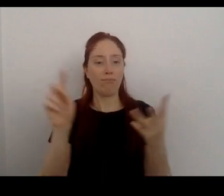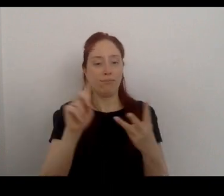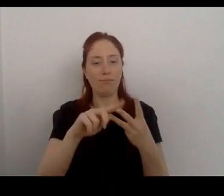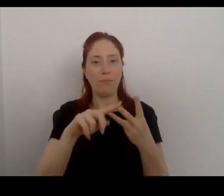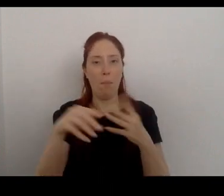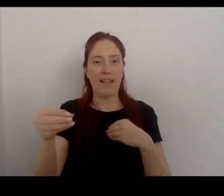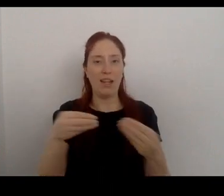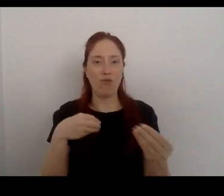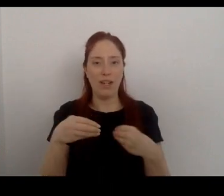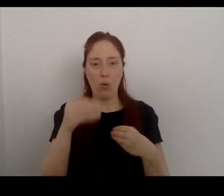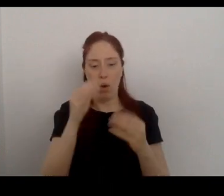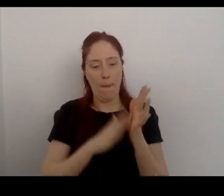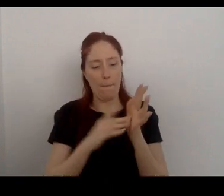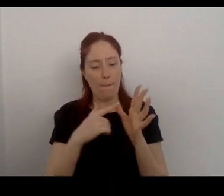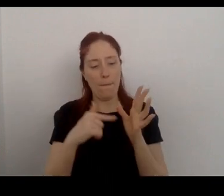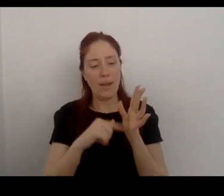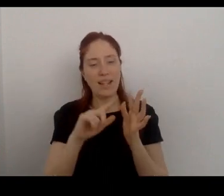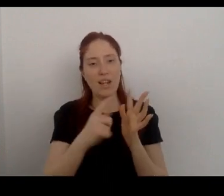I think drawing